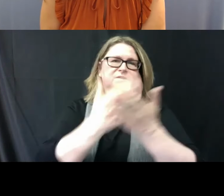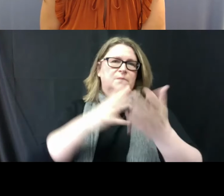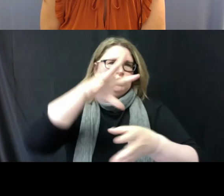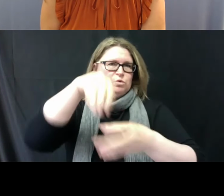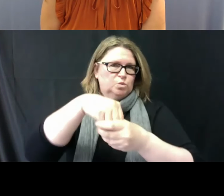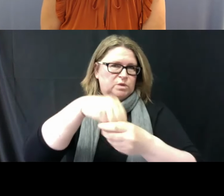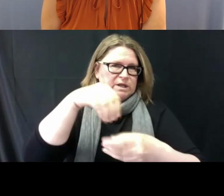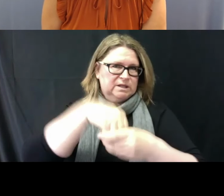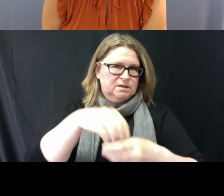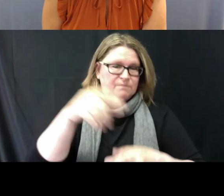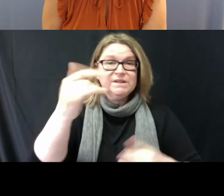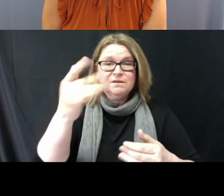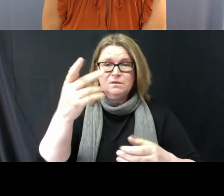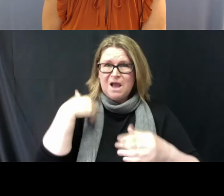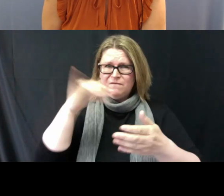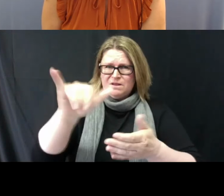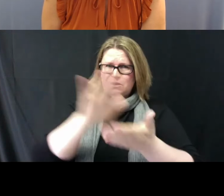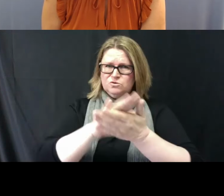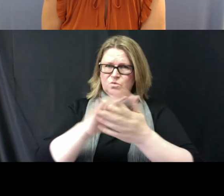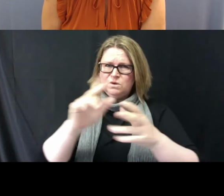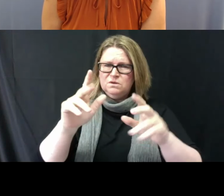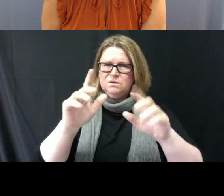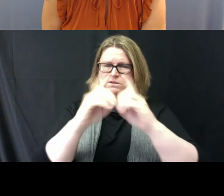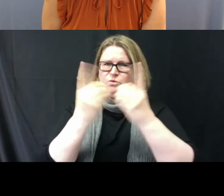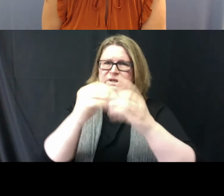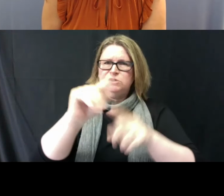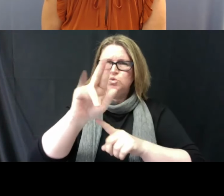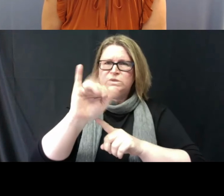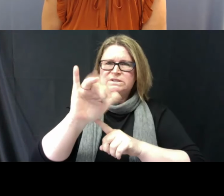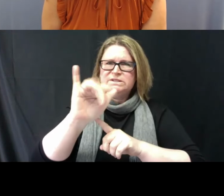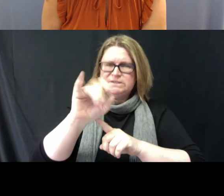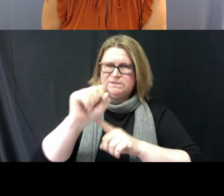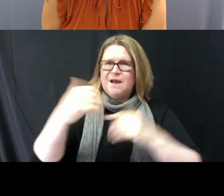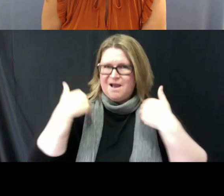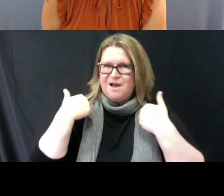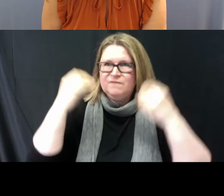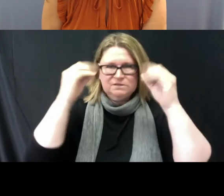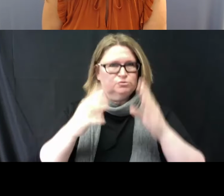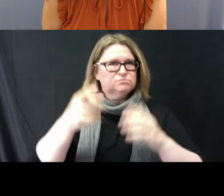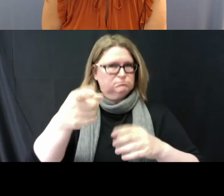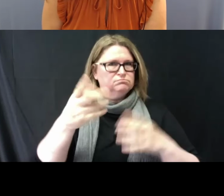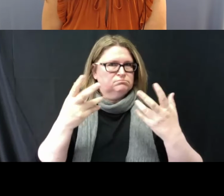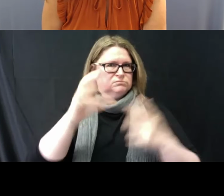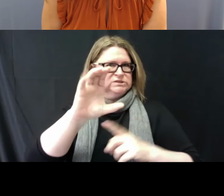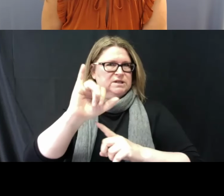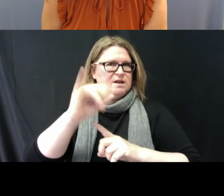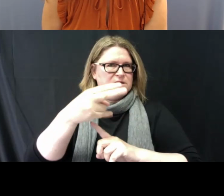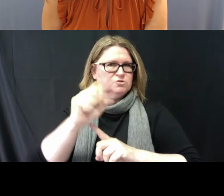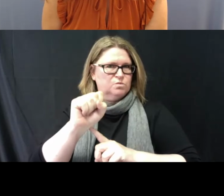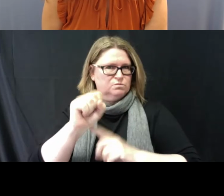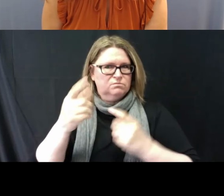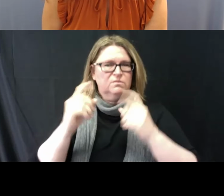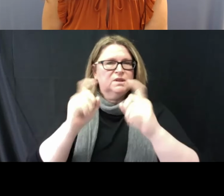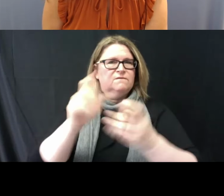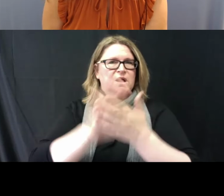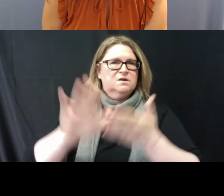So the students, it depends on where they're coming from. They could be taking classes in a high school, at a